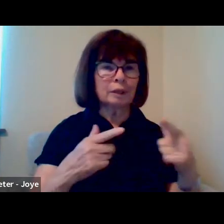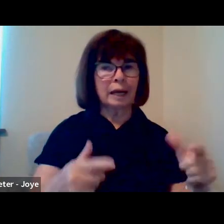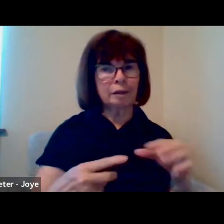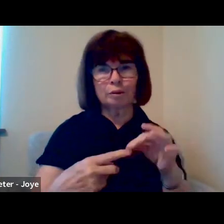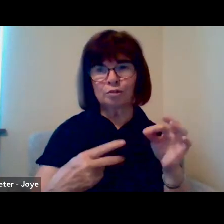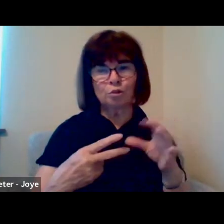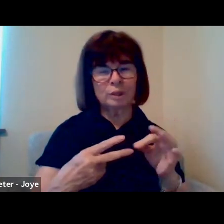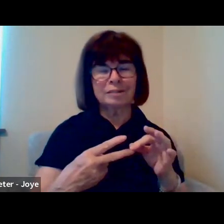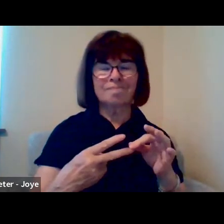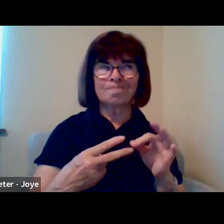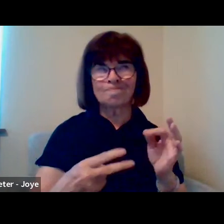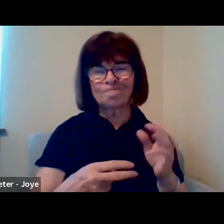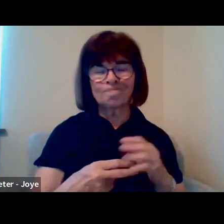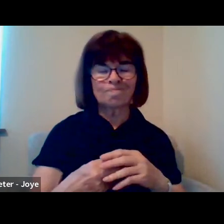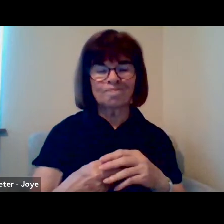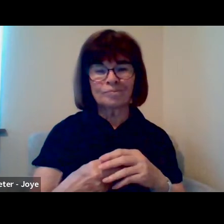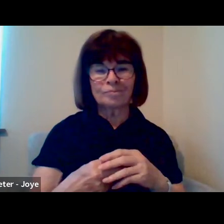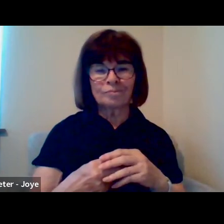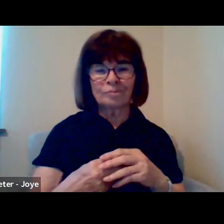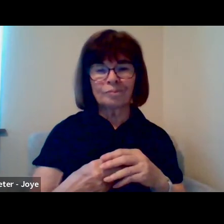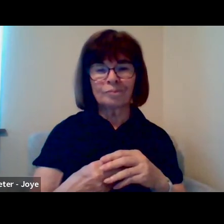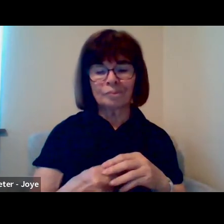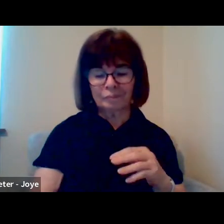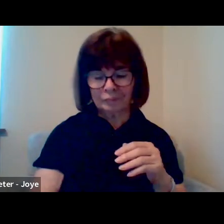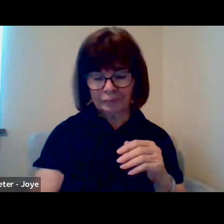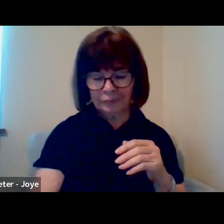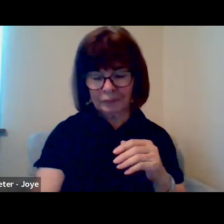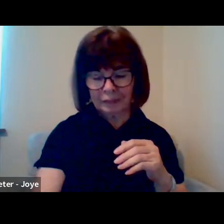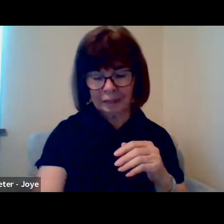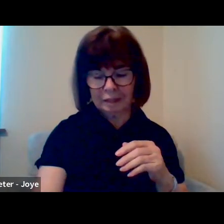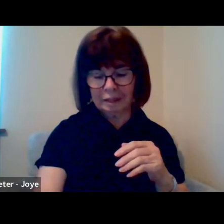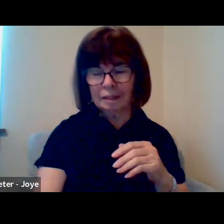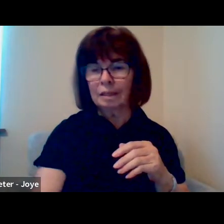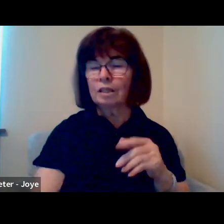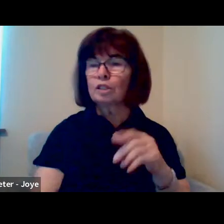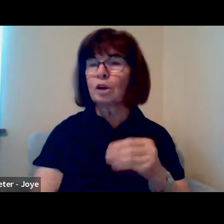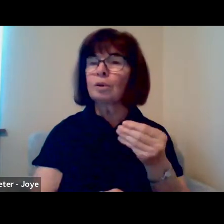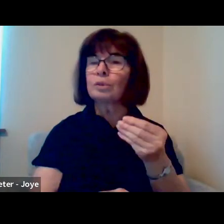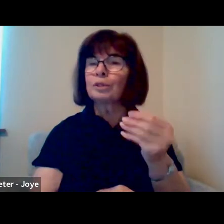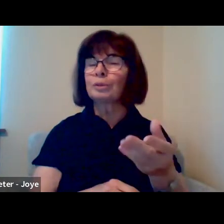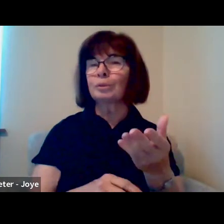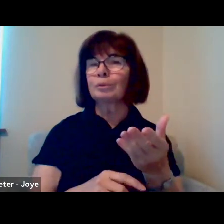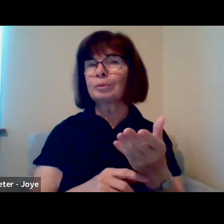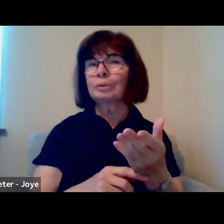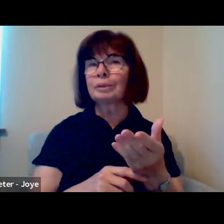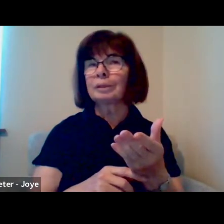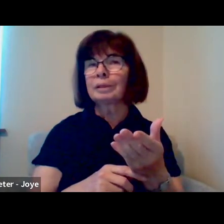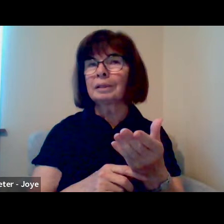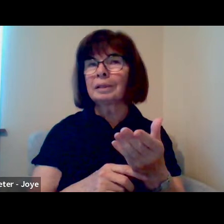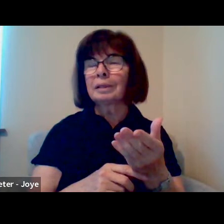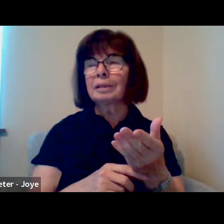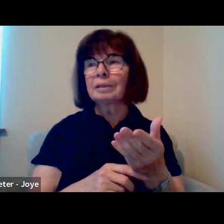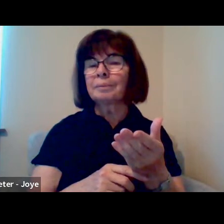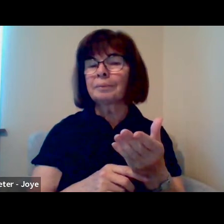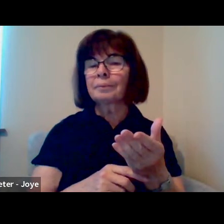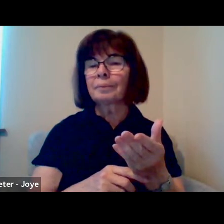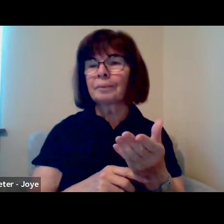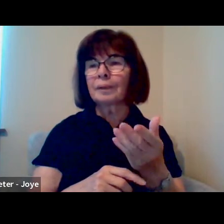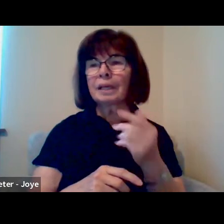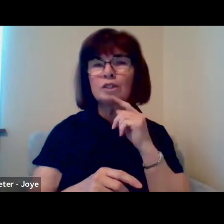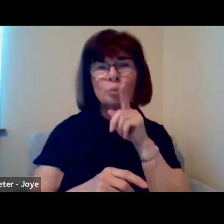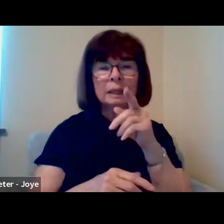So, you know, to sort of, you know, just put the polish on, well, you know, and it's not really a polish thing, right? It's an access